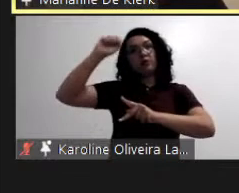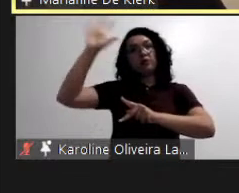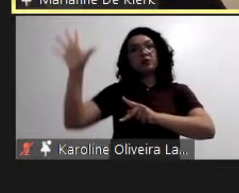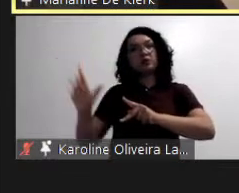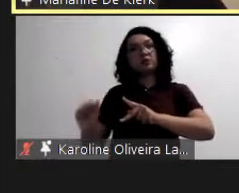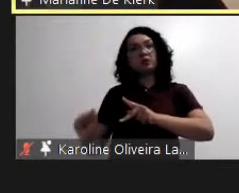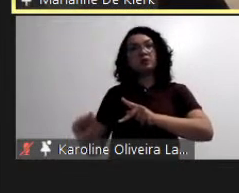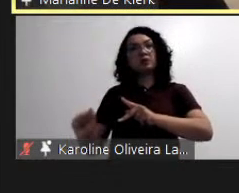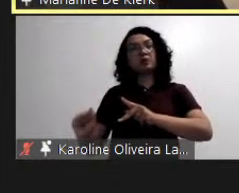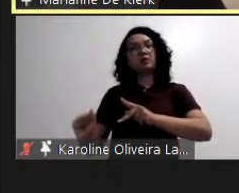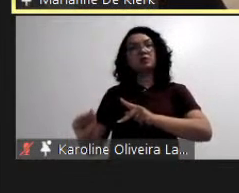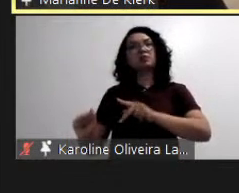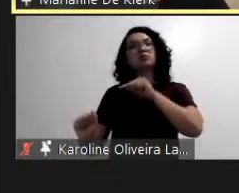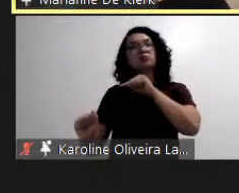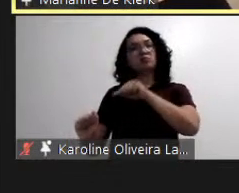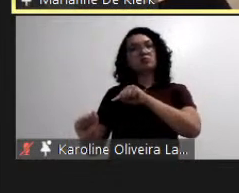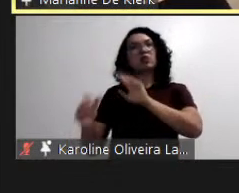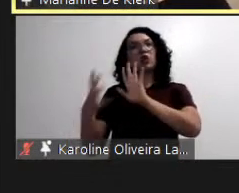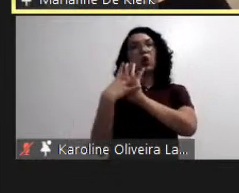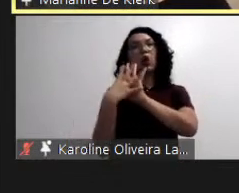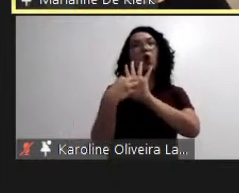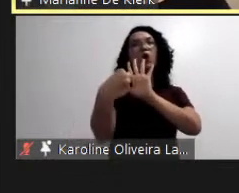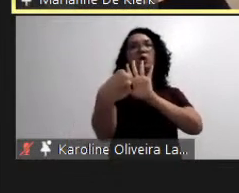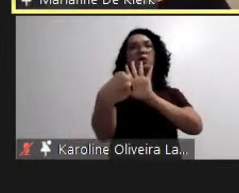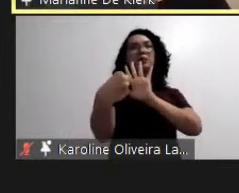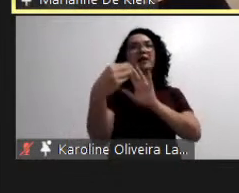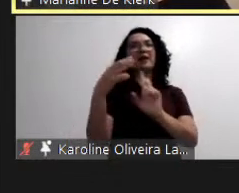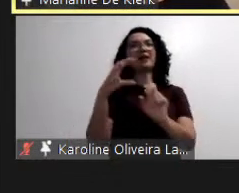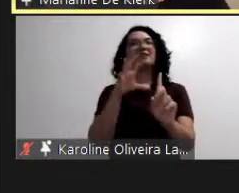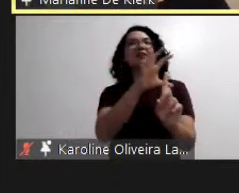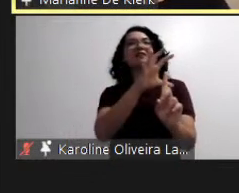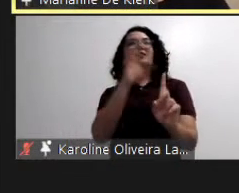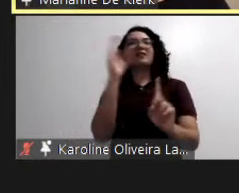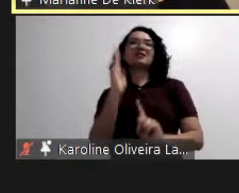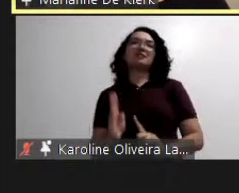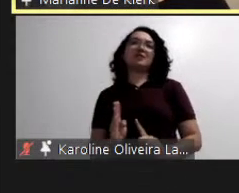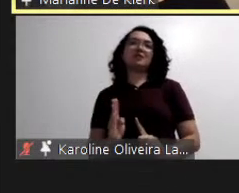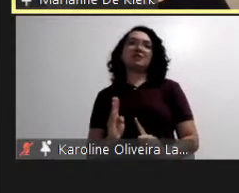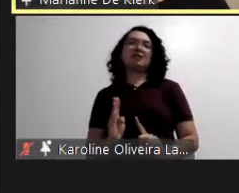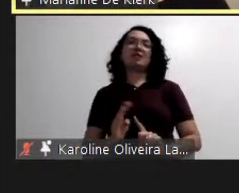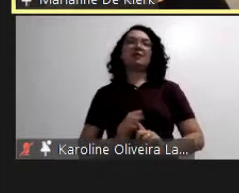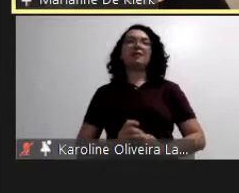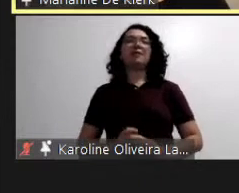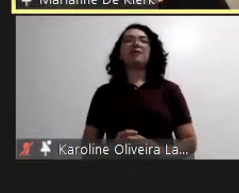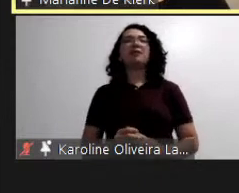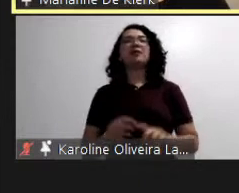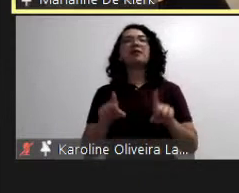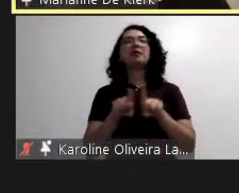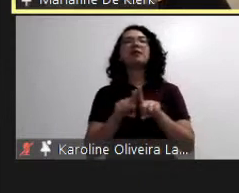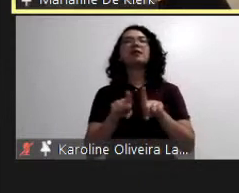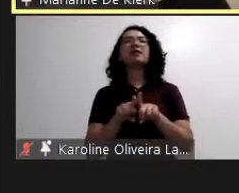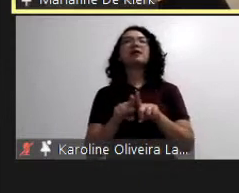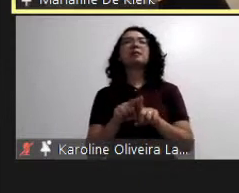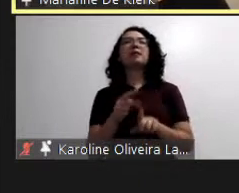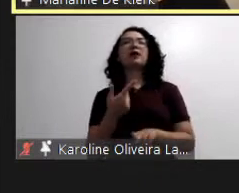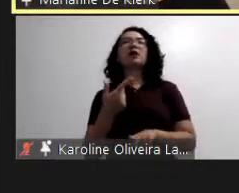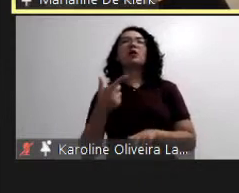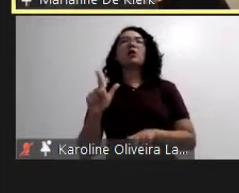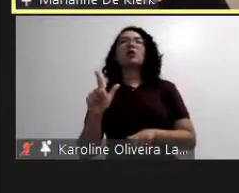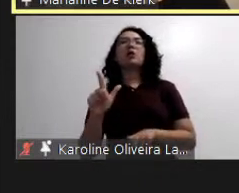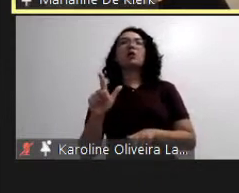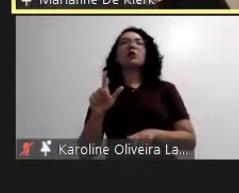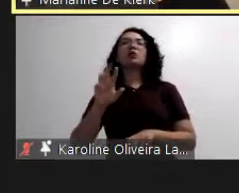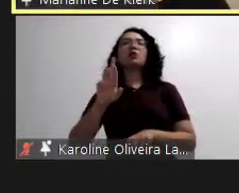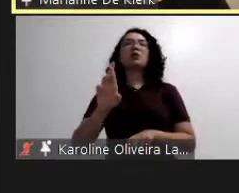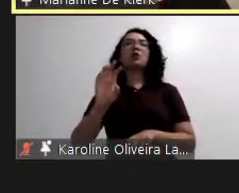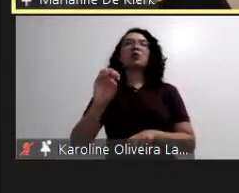And then on a landscape level, Roberto Burle Marx was also became very known in South Africa and became